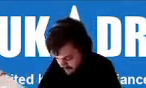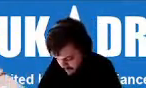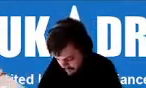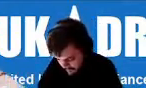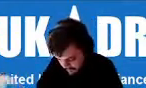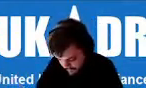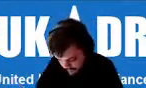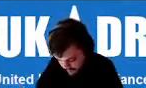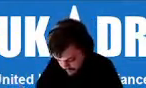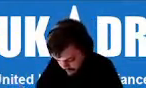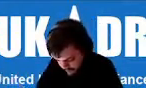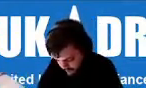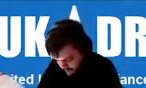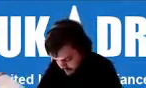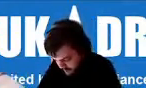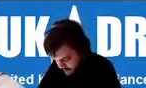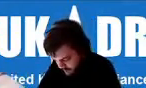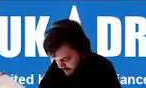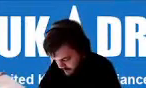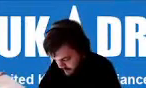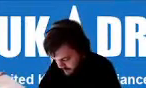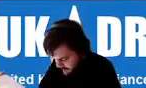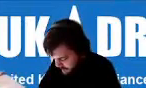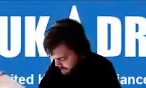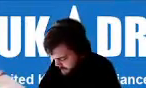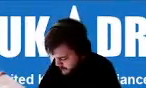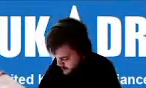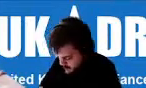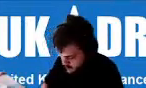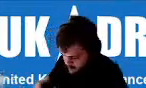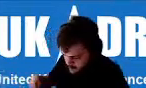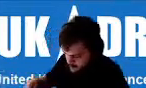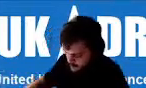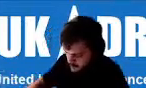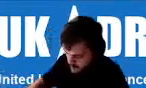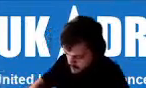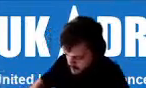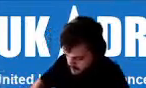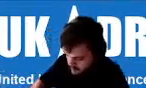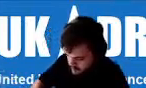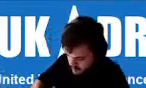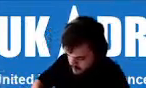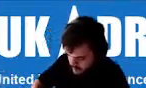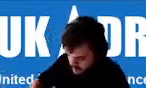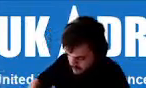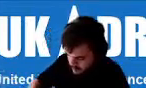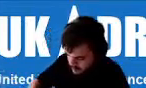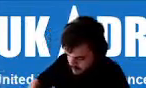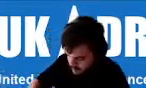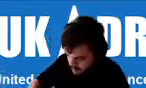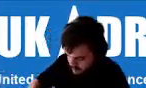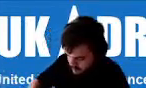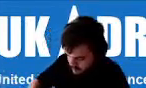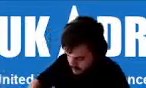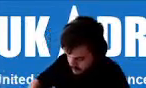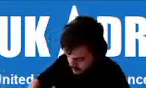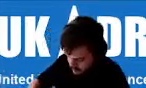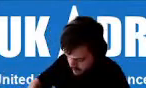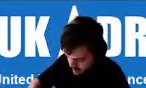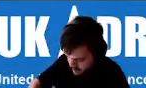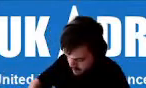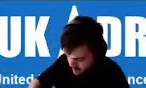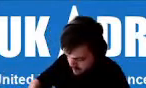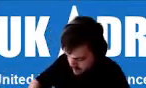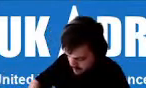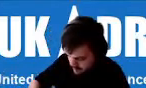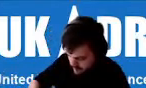die. And I feel ashamed. To me, even a one person dying because of the disaster which is